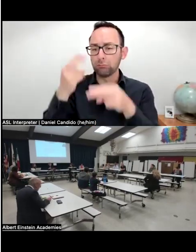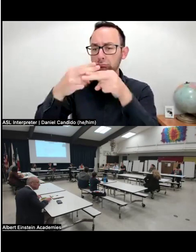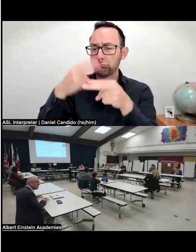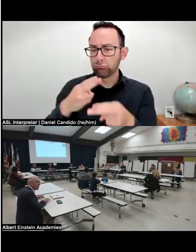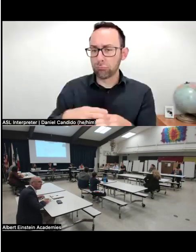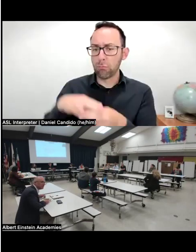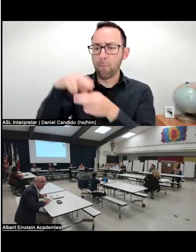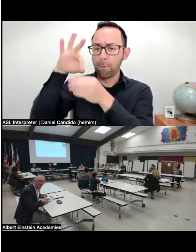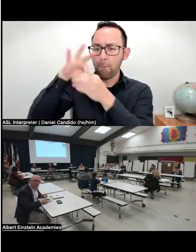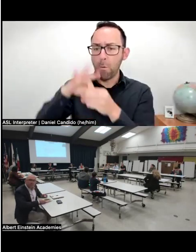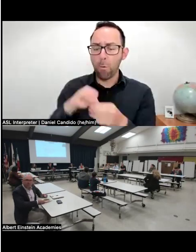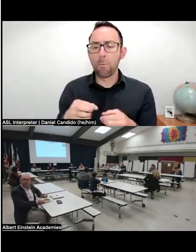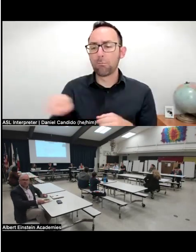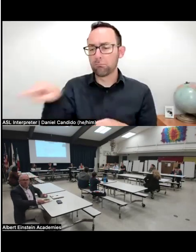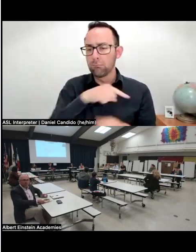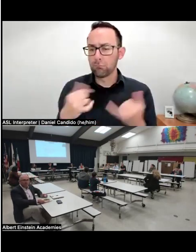current members. There'll